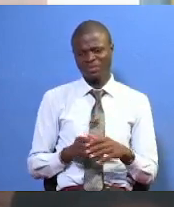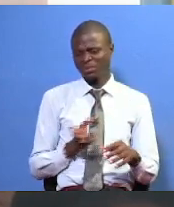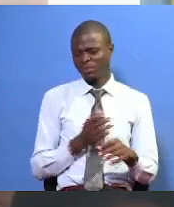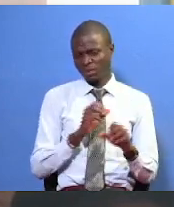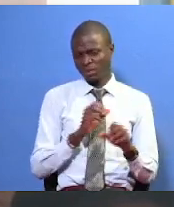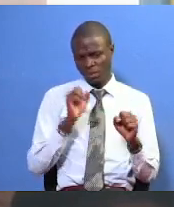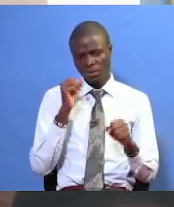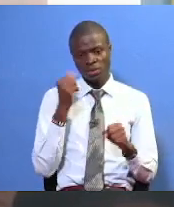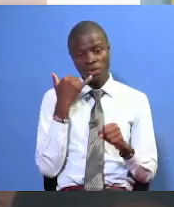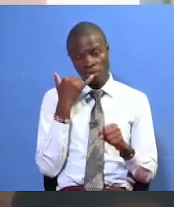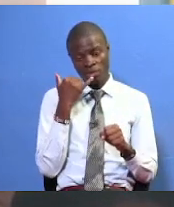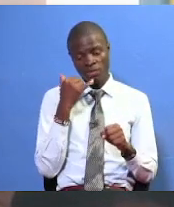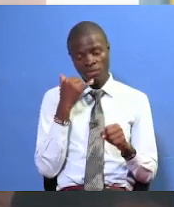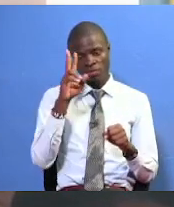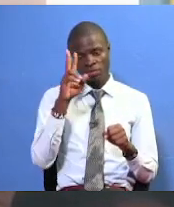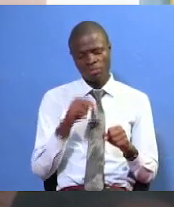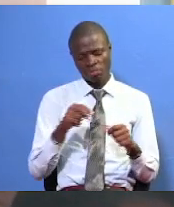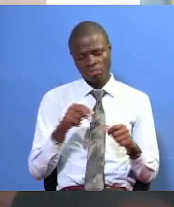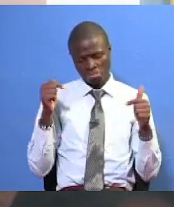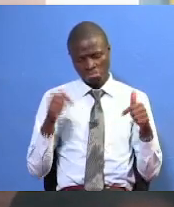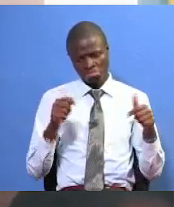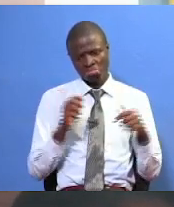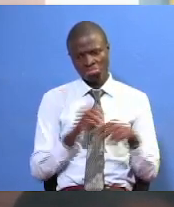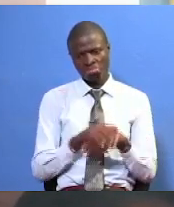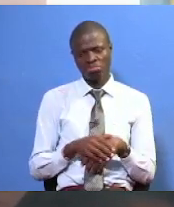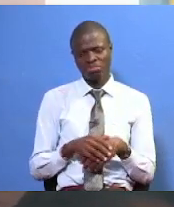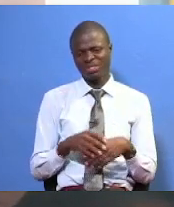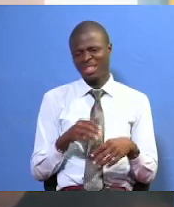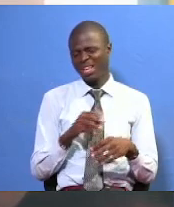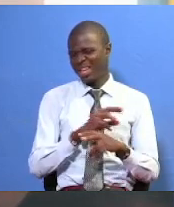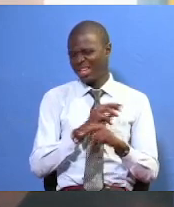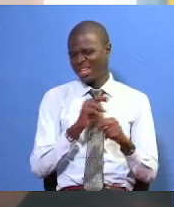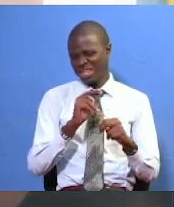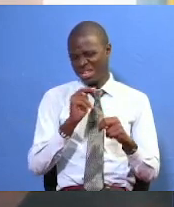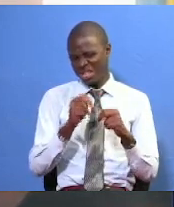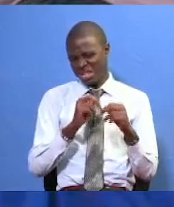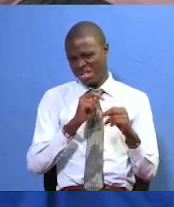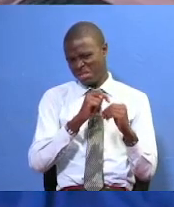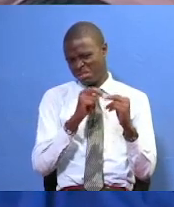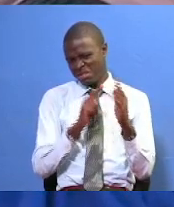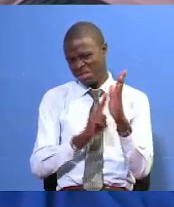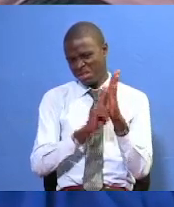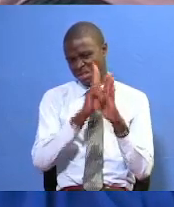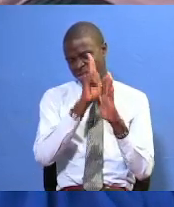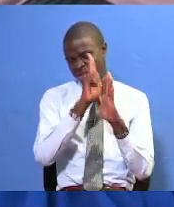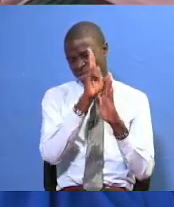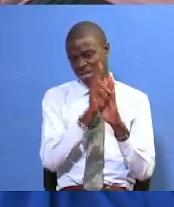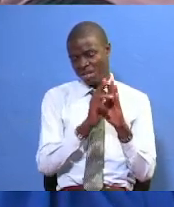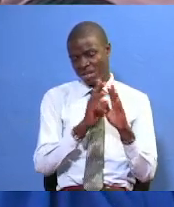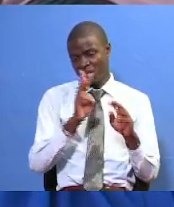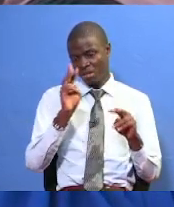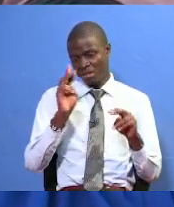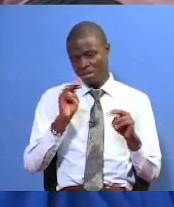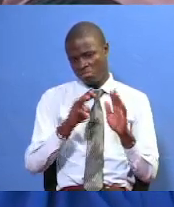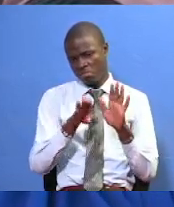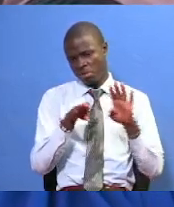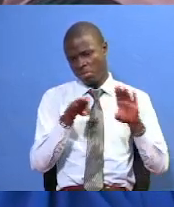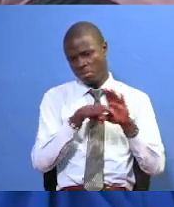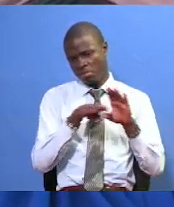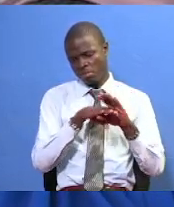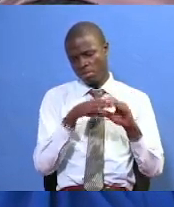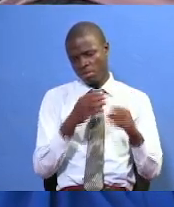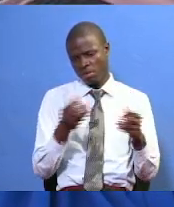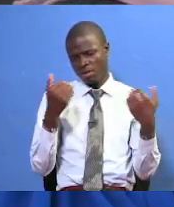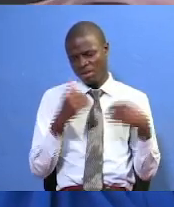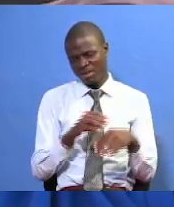potential members, today's graduates and non-member graduates of earlier years, to enroll for membership at the earliest opportunity.